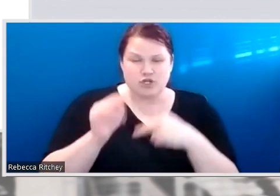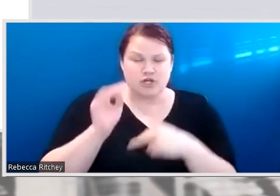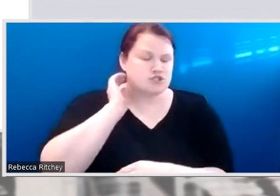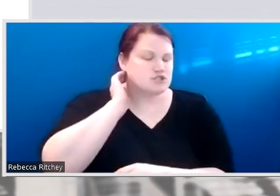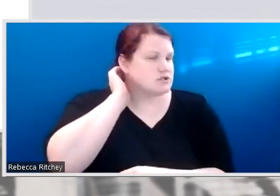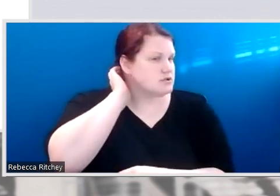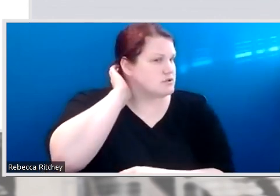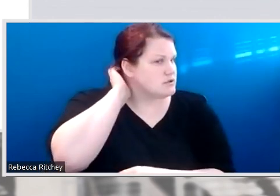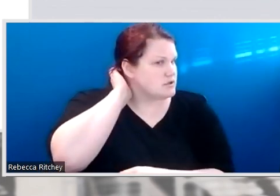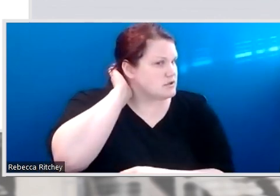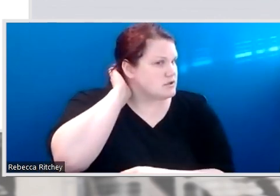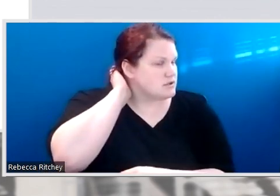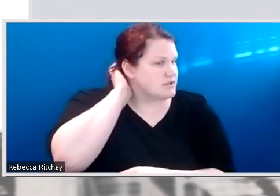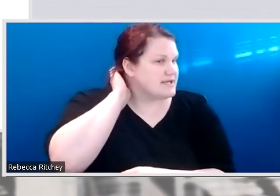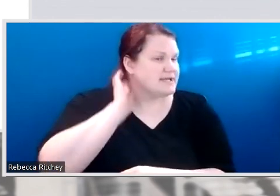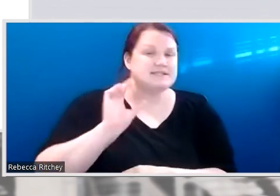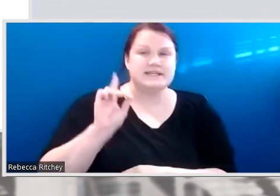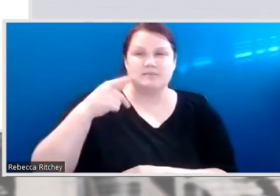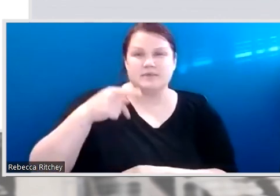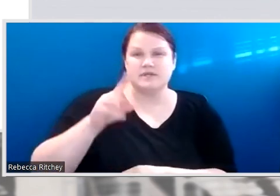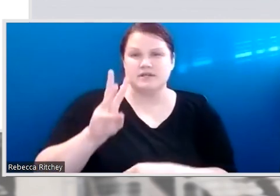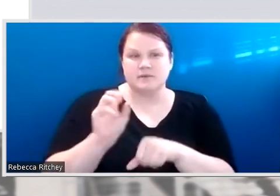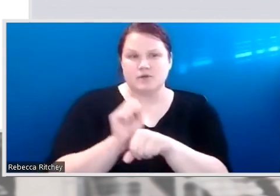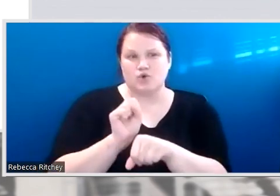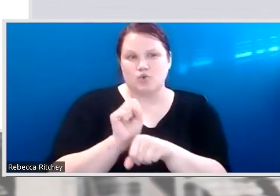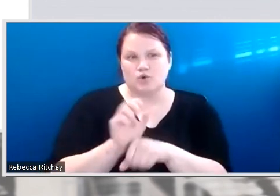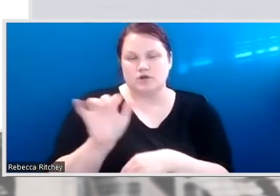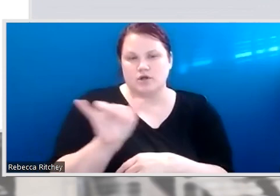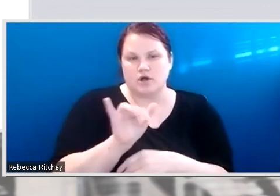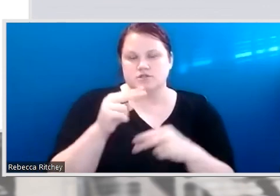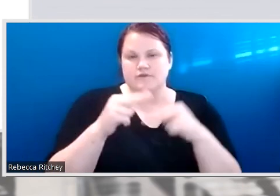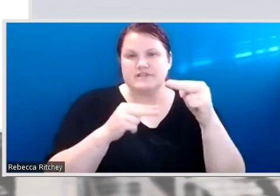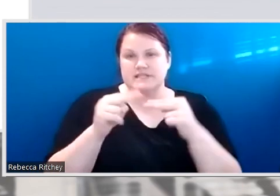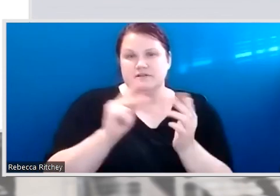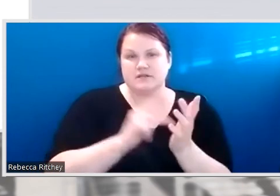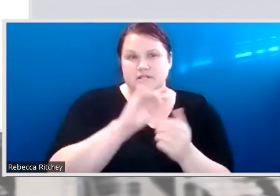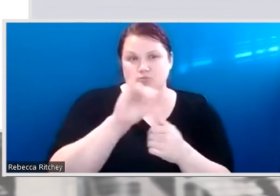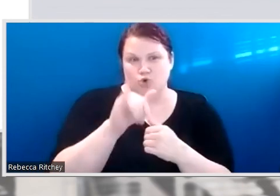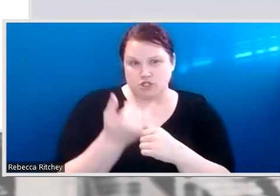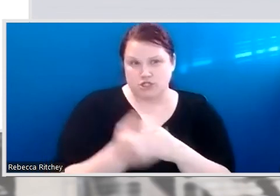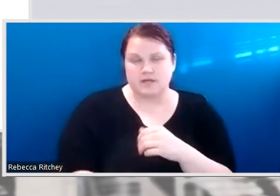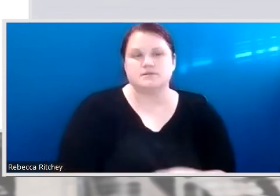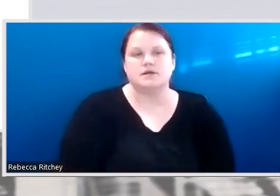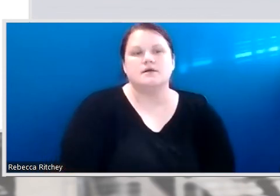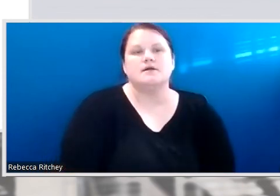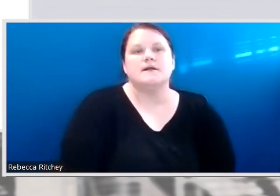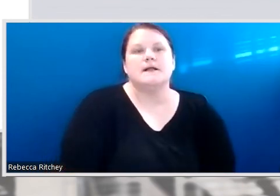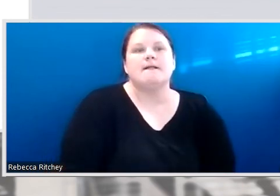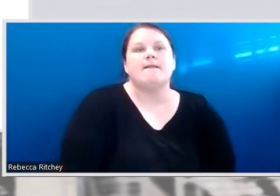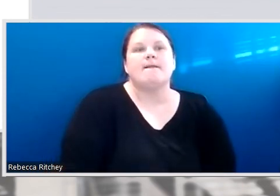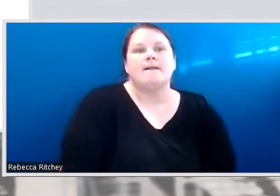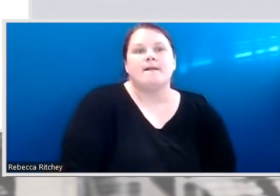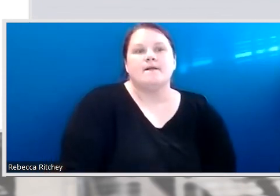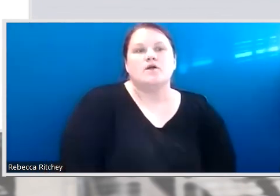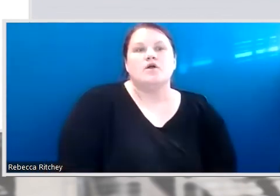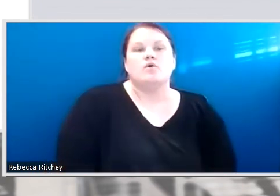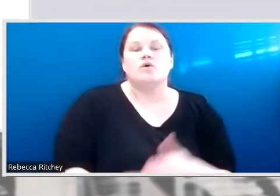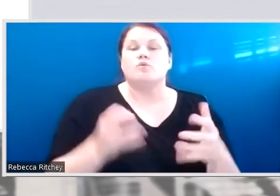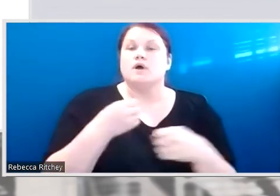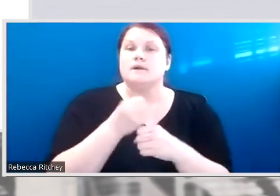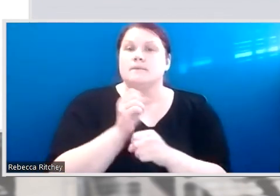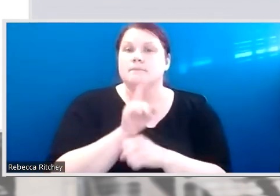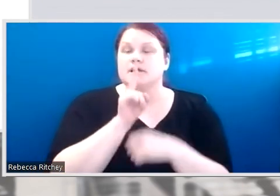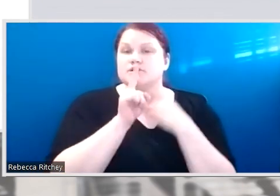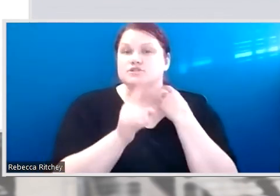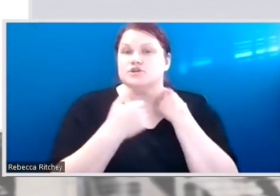chunk for DPW to work on as well for those facility projects. Closing out, we want to make sure that you